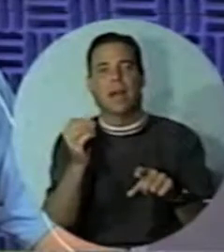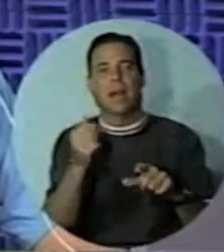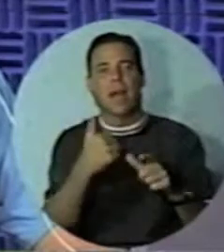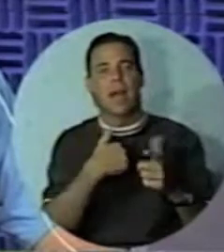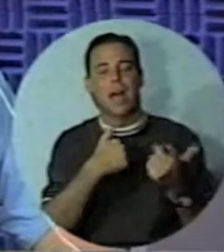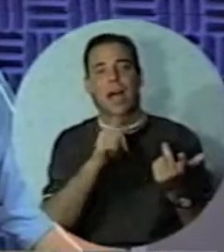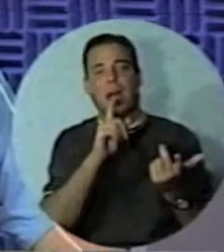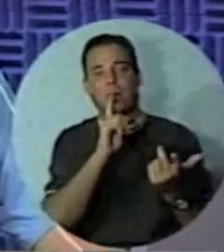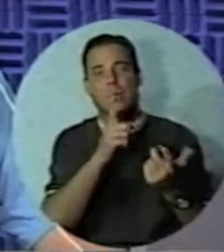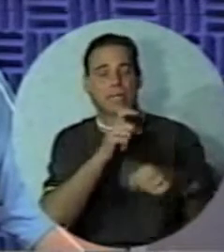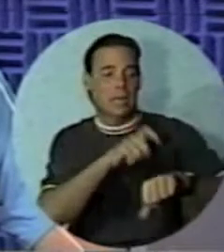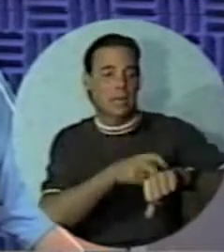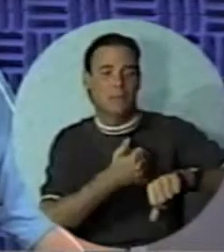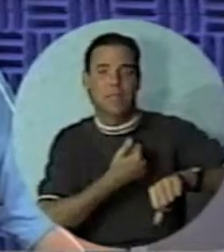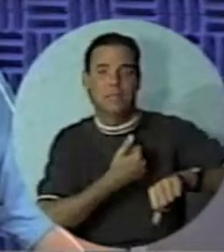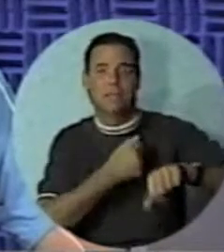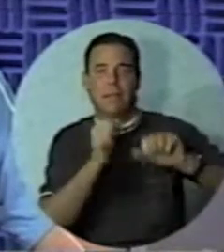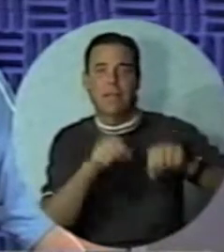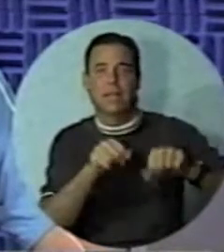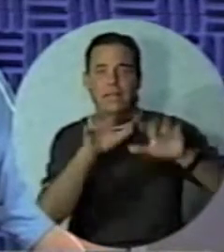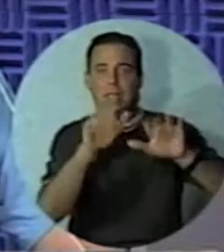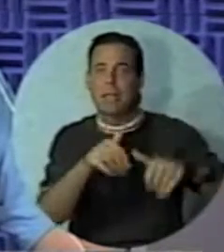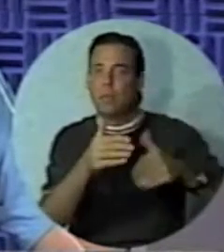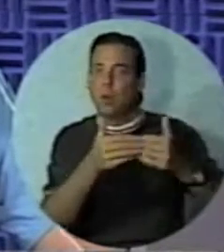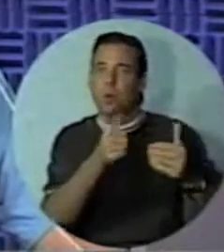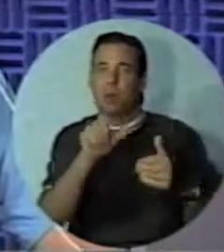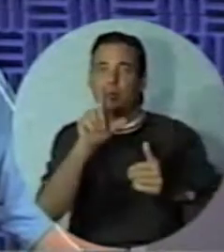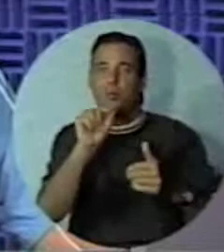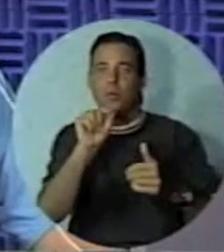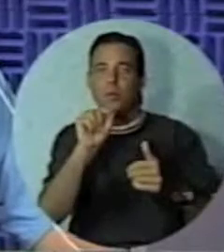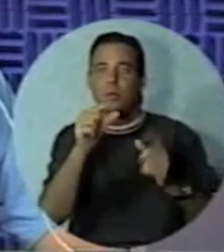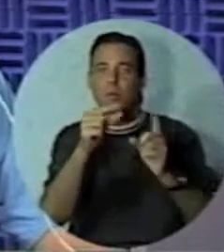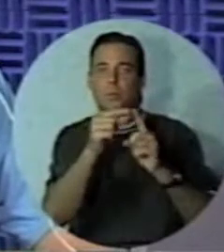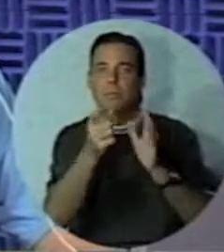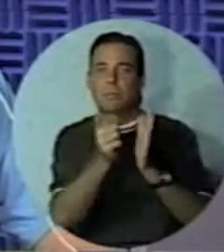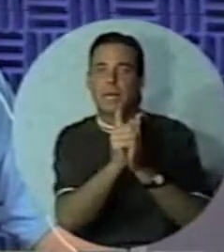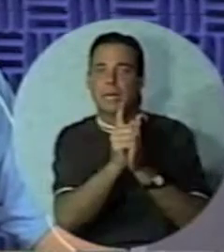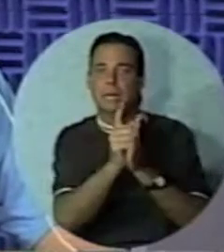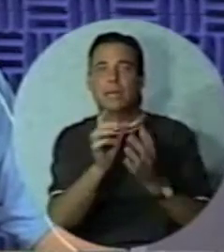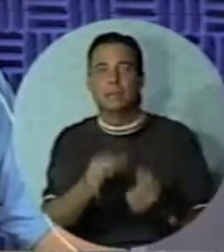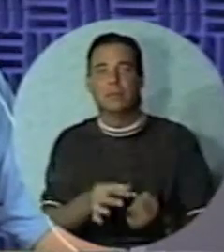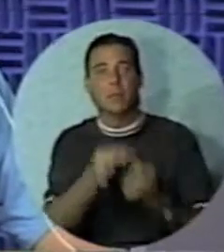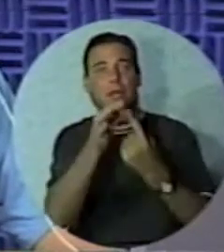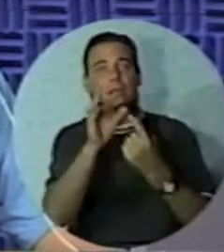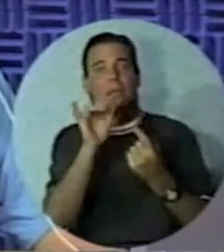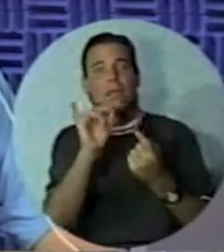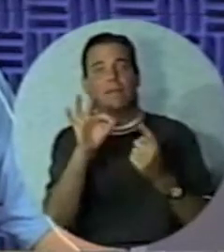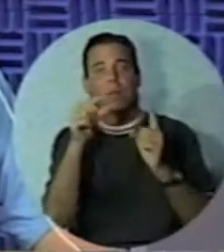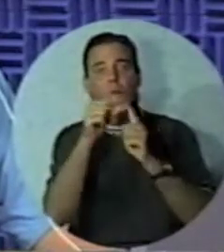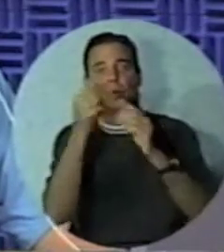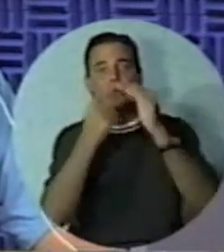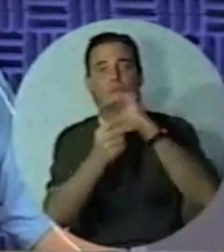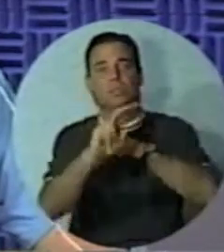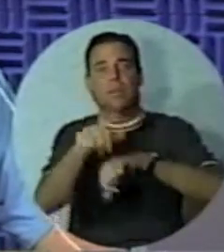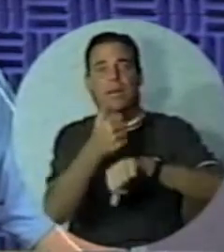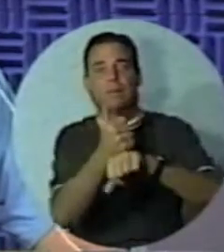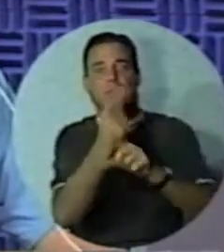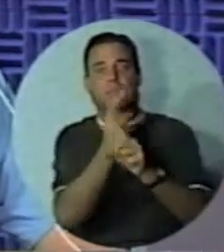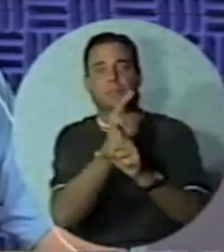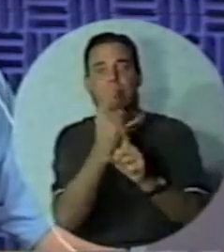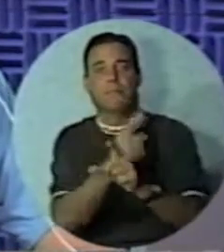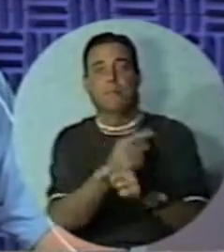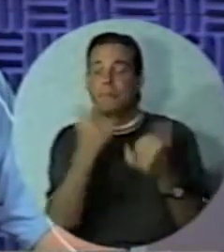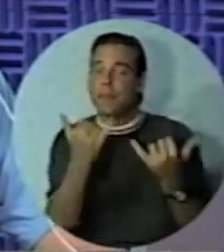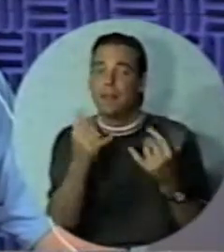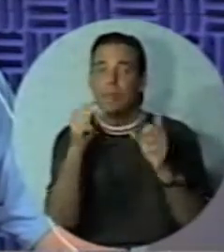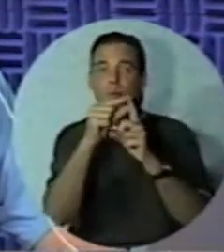I've actually timed myself, and I can get up to almost 20 words a minute, especially if I have the word prediction set up right.